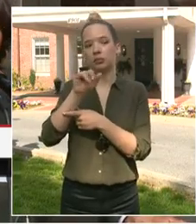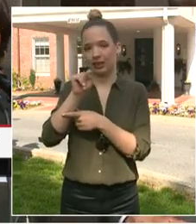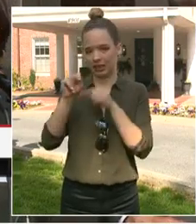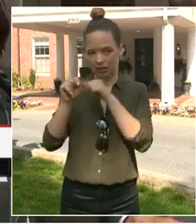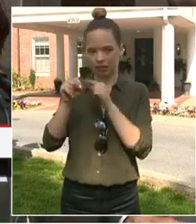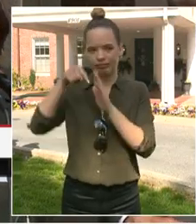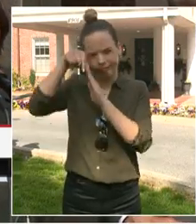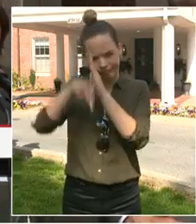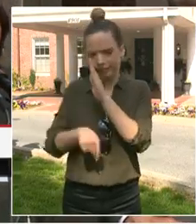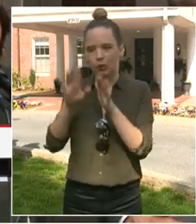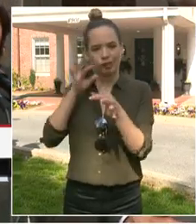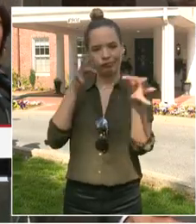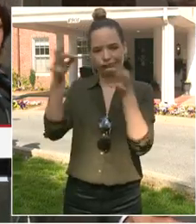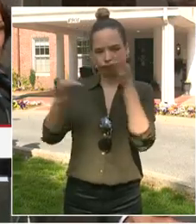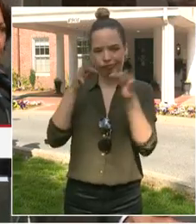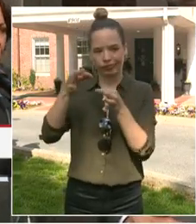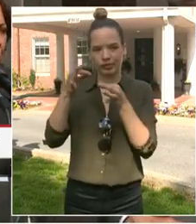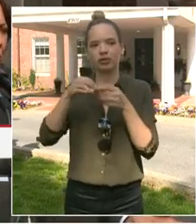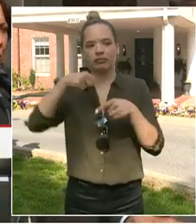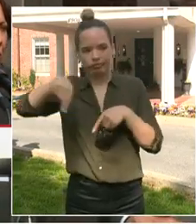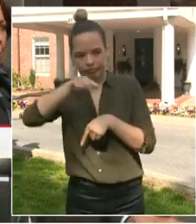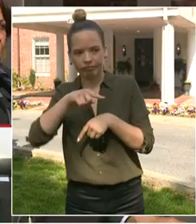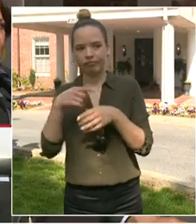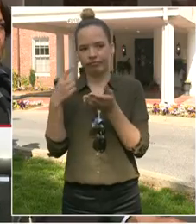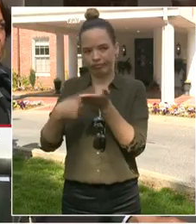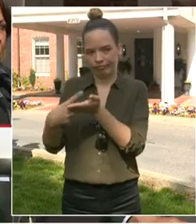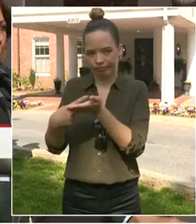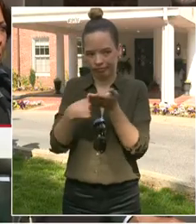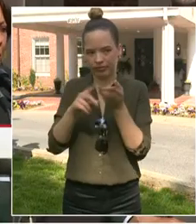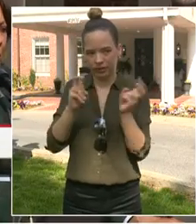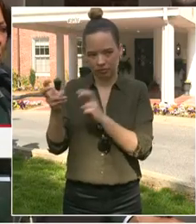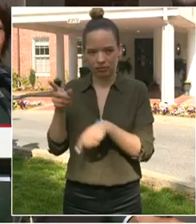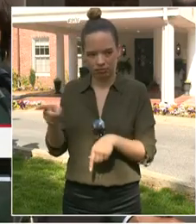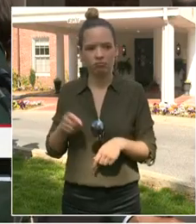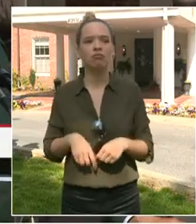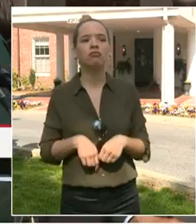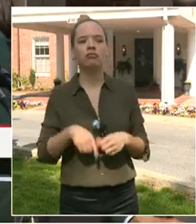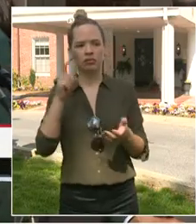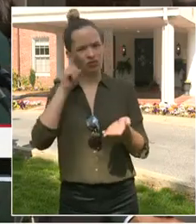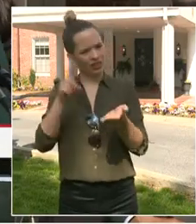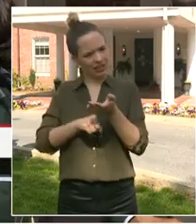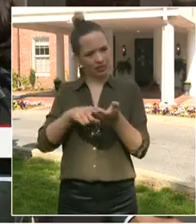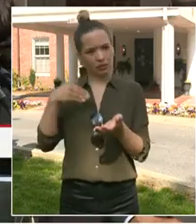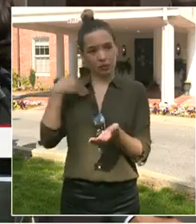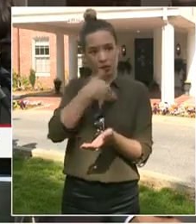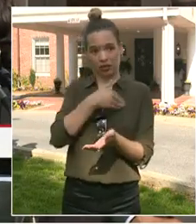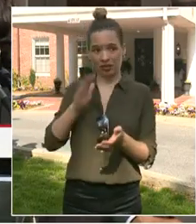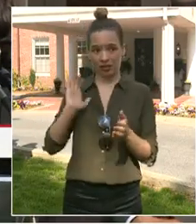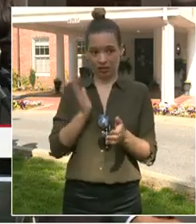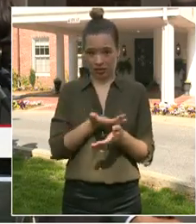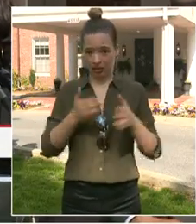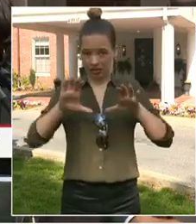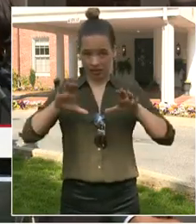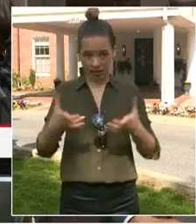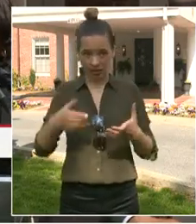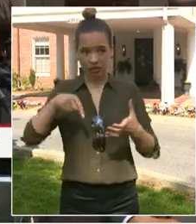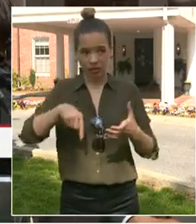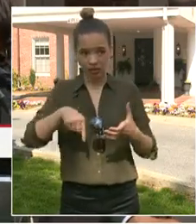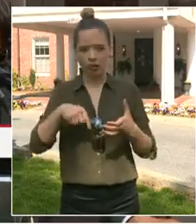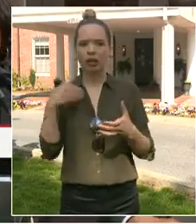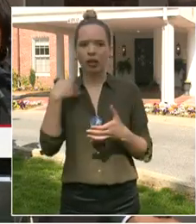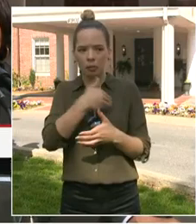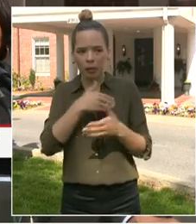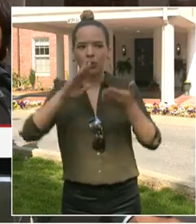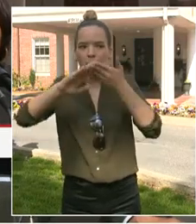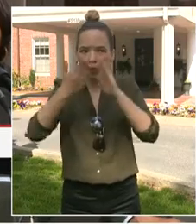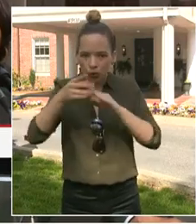this task force will do. And I want to acknowledge members of my cabinet and members of the